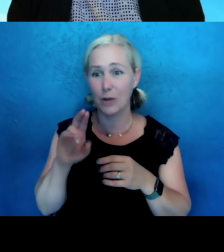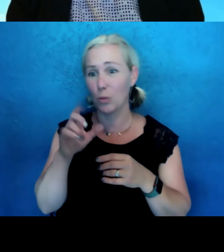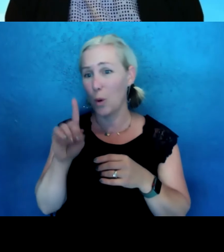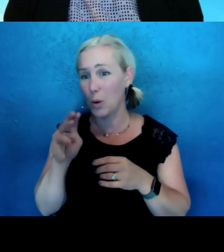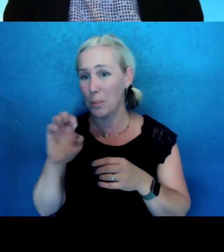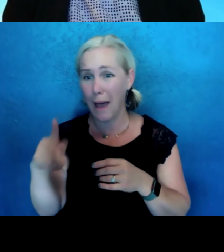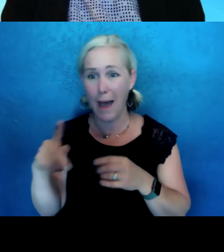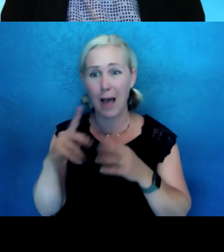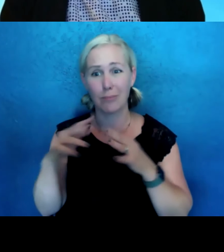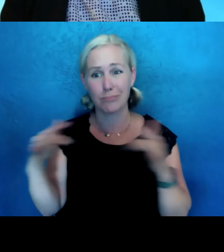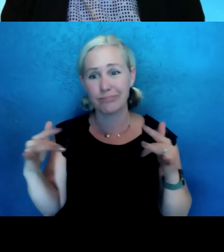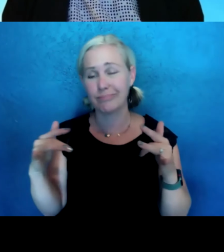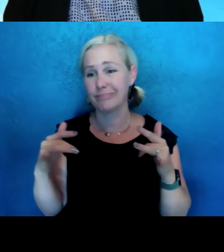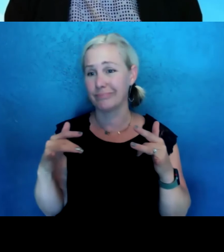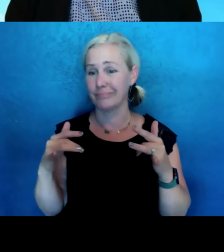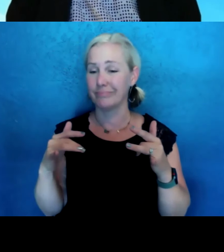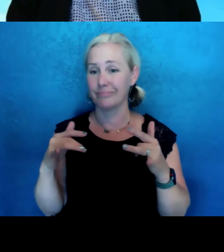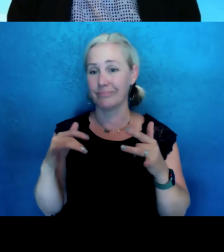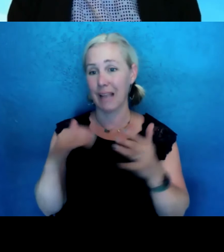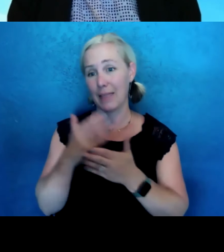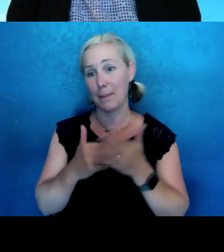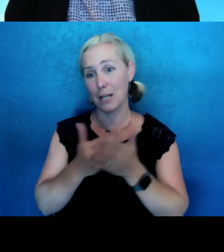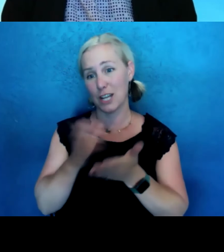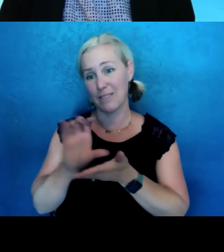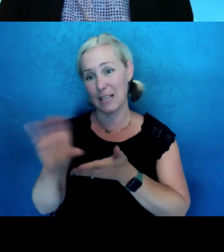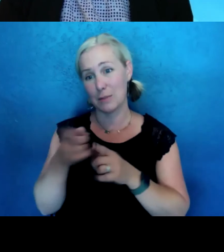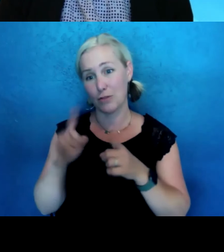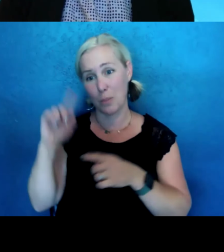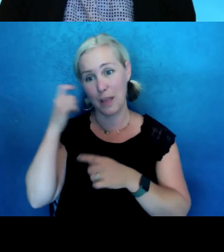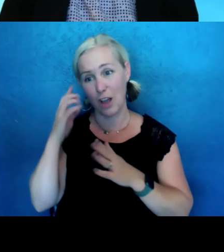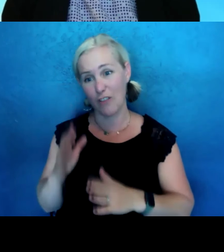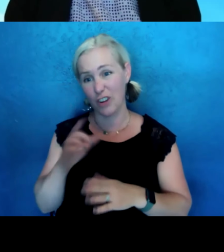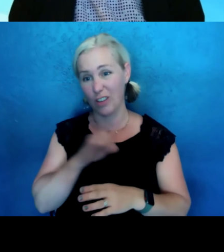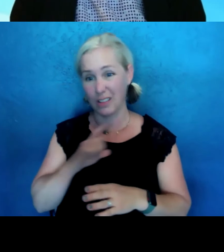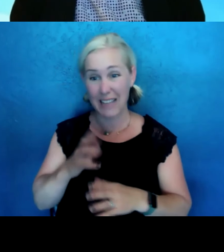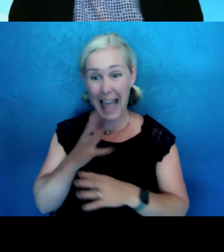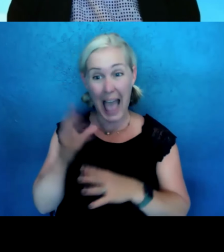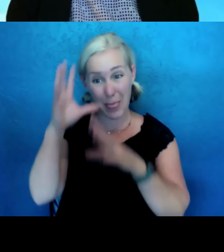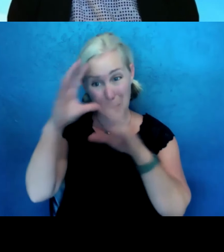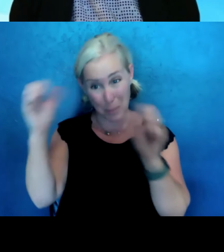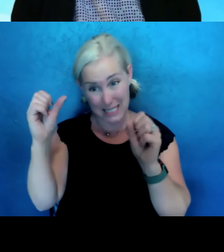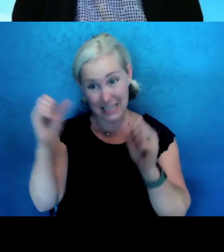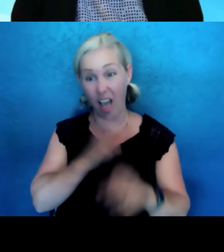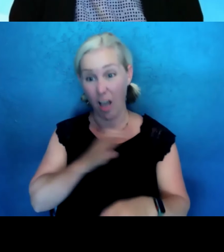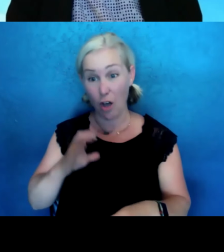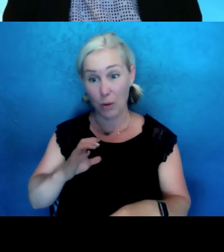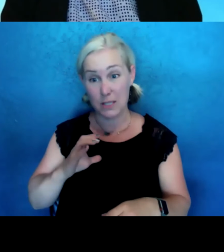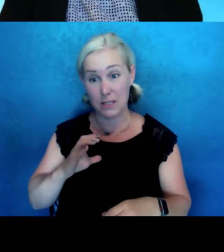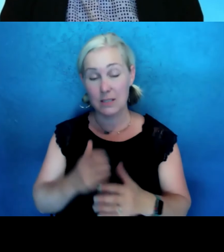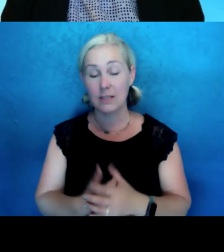and of course the unprecedented budget investments from our governor and legislature and the president and Congress.